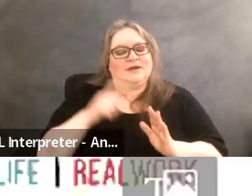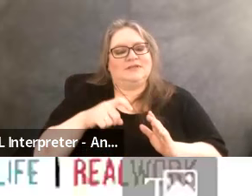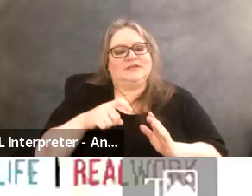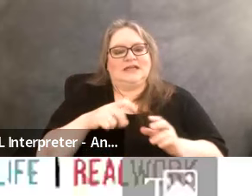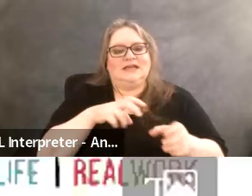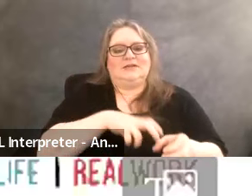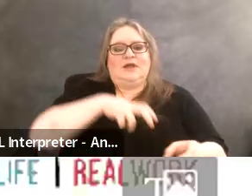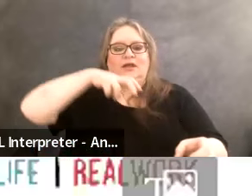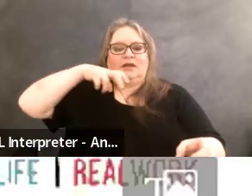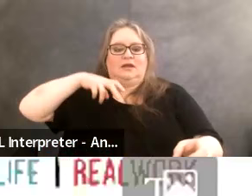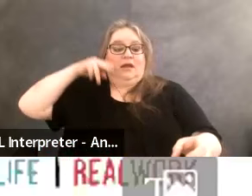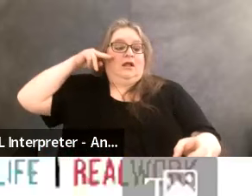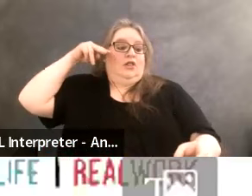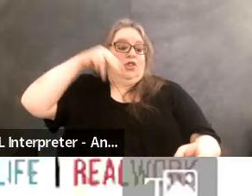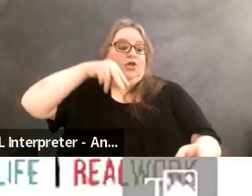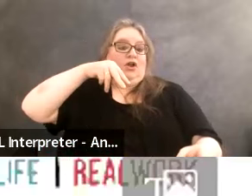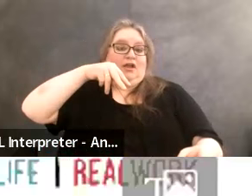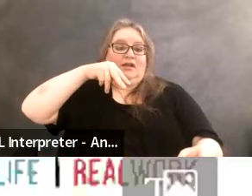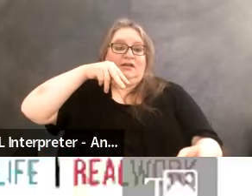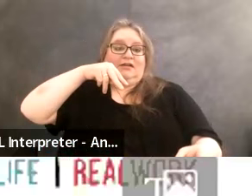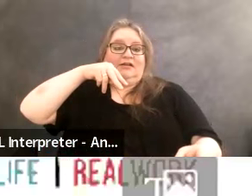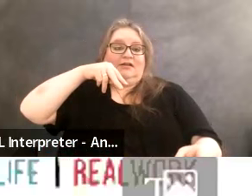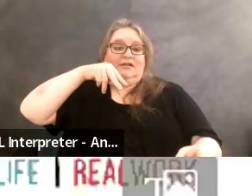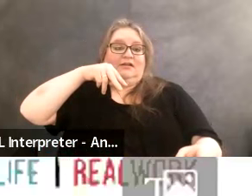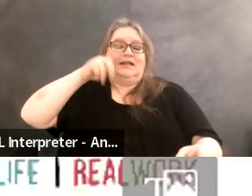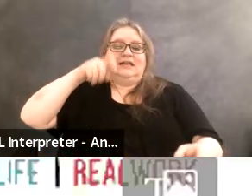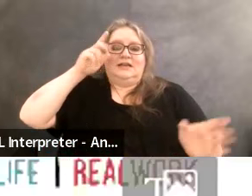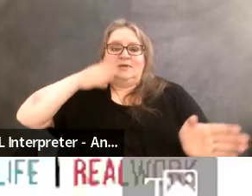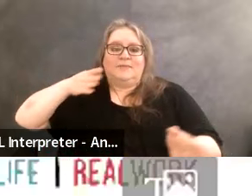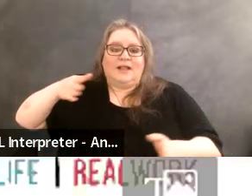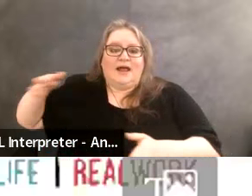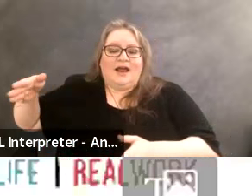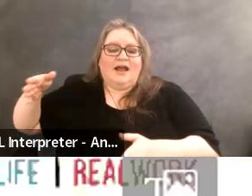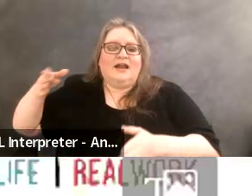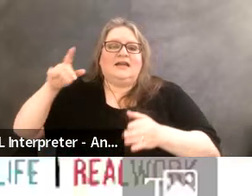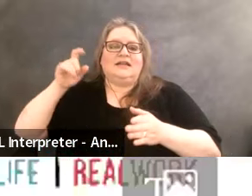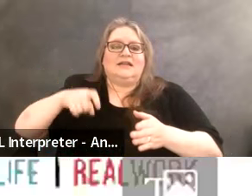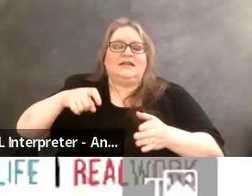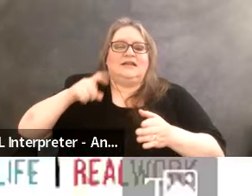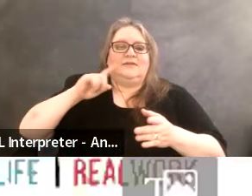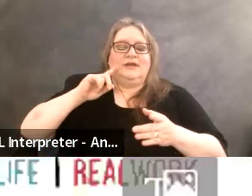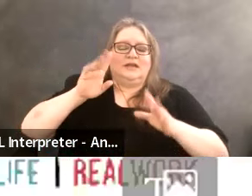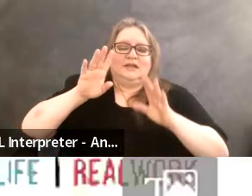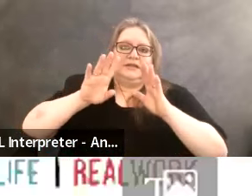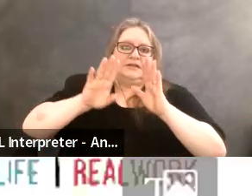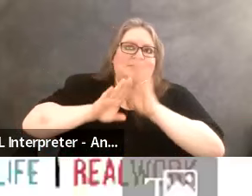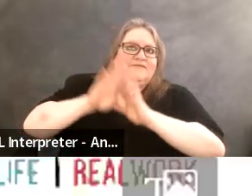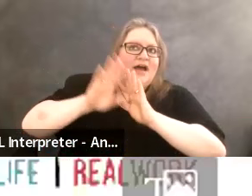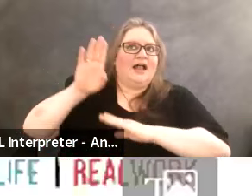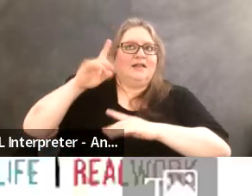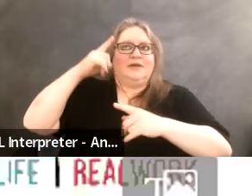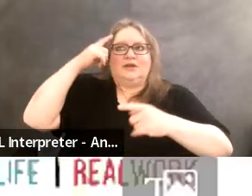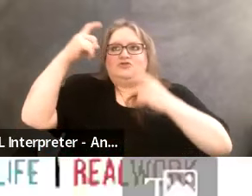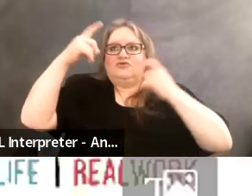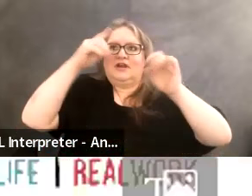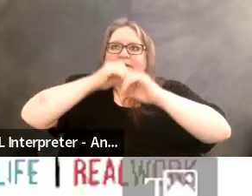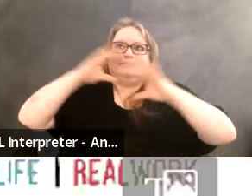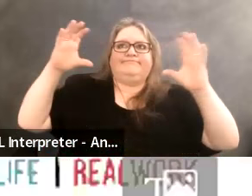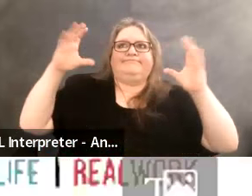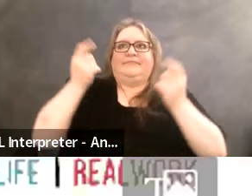be looking down at our business. We need to be planning. We need to be developing. We need to be dreaming a little